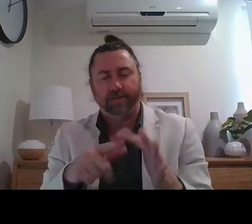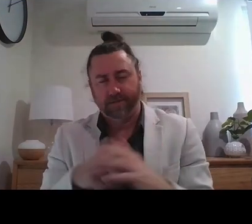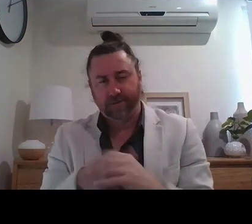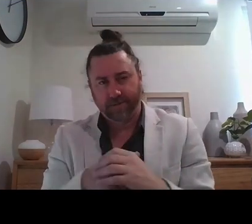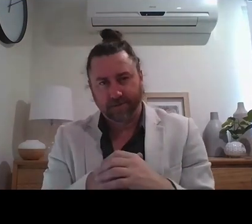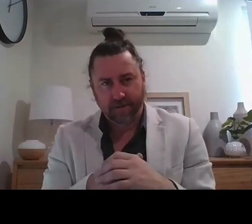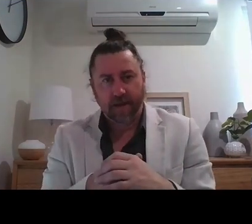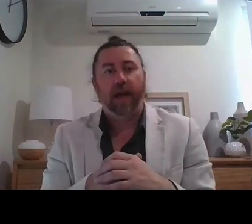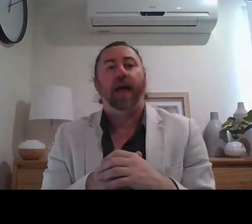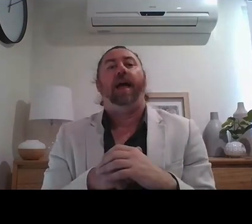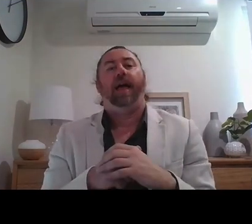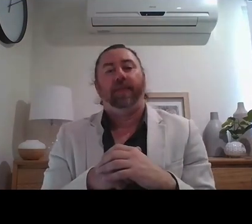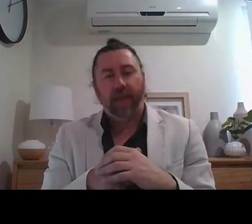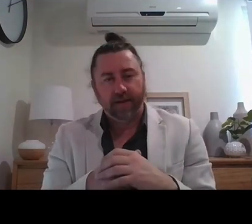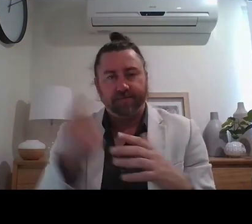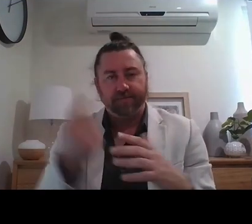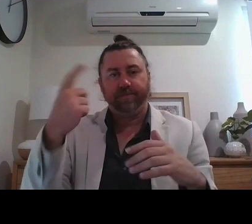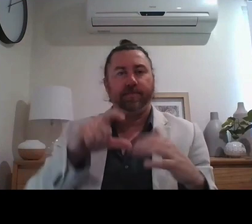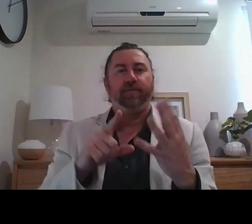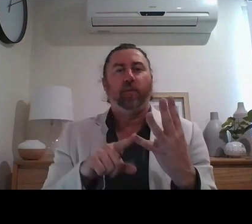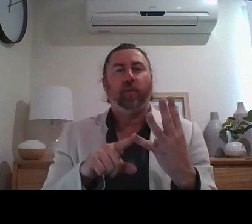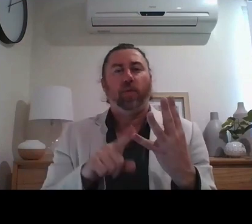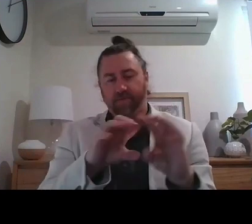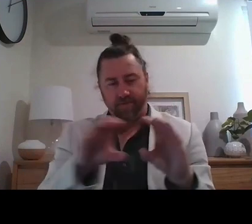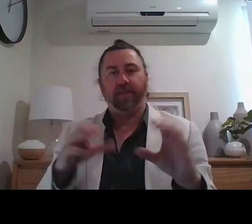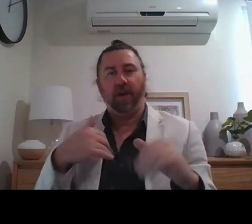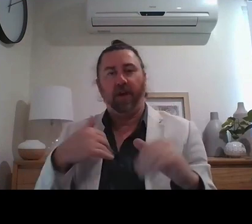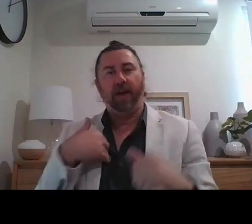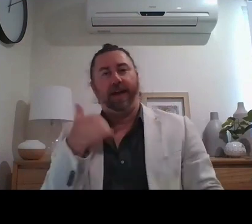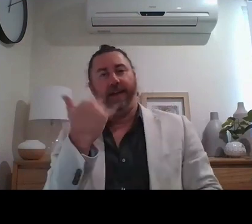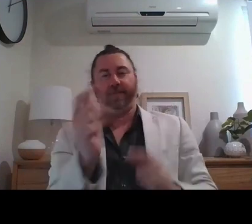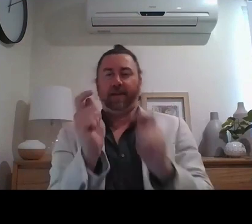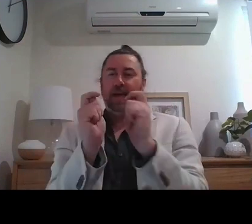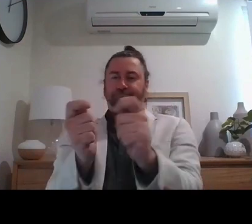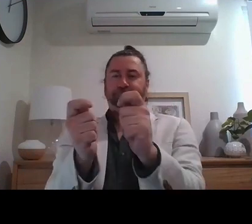finally, the overall star rating is produced.